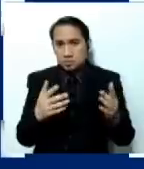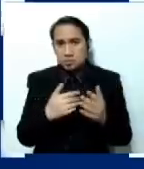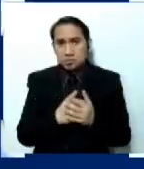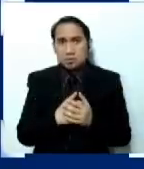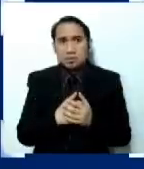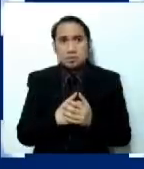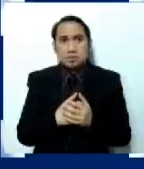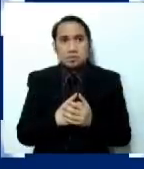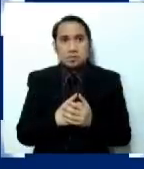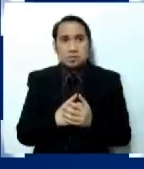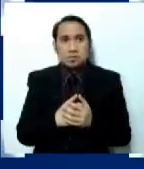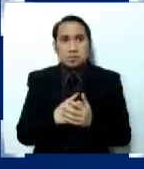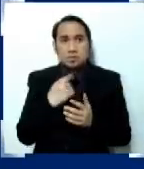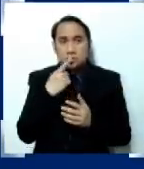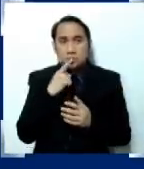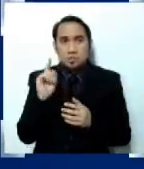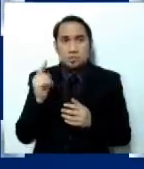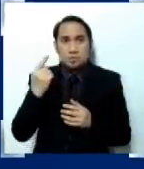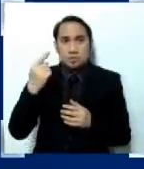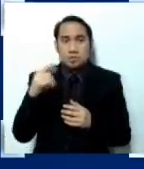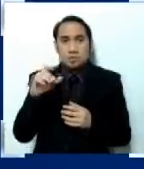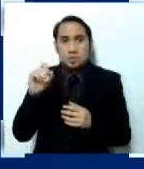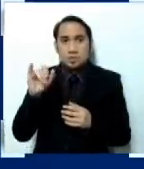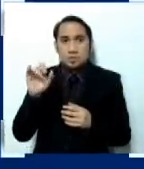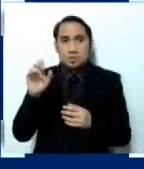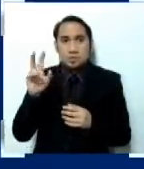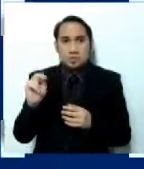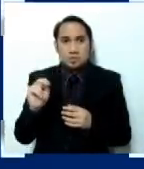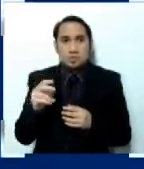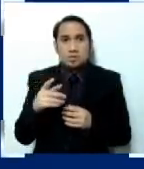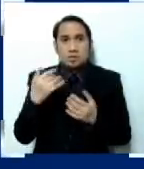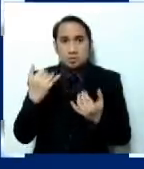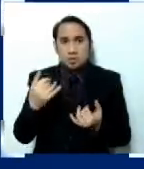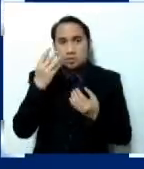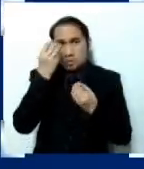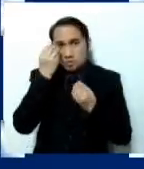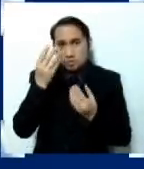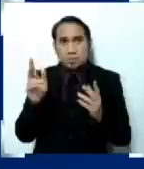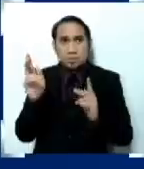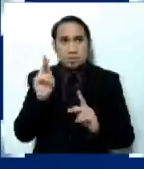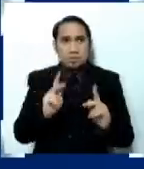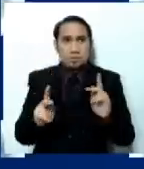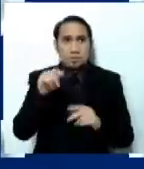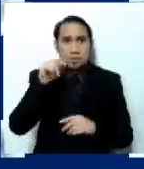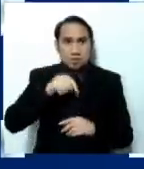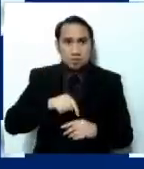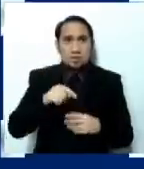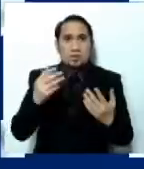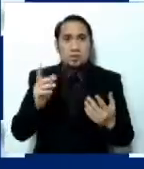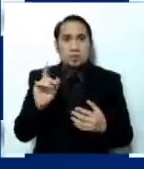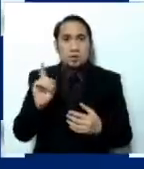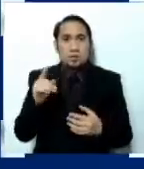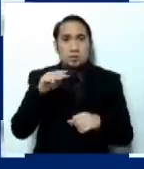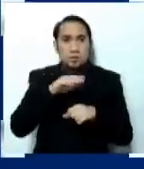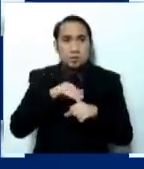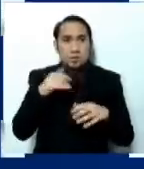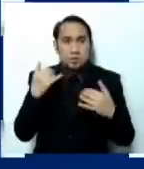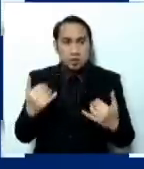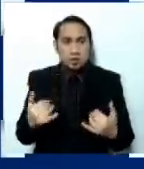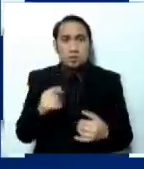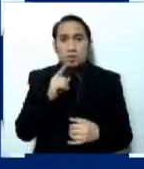Sison. On our part, we are simply informing the public. This is, of course, what we would call now as